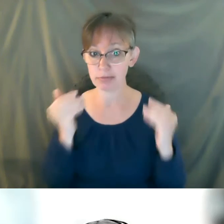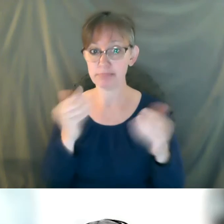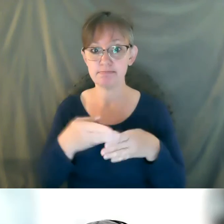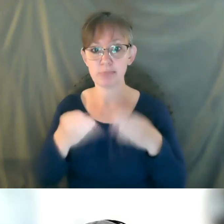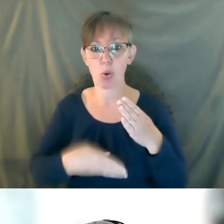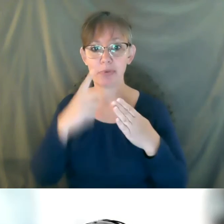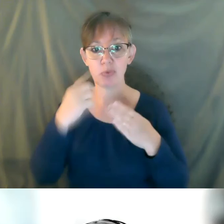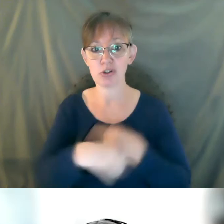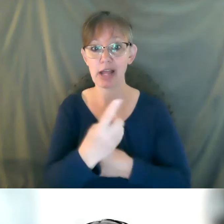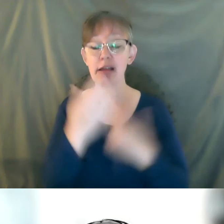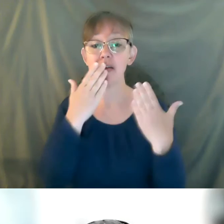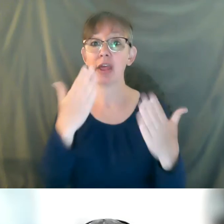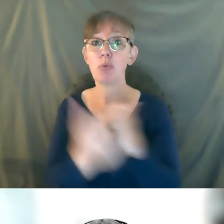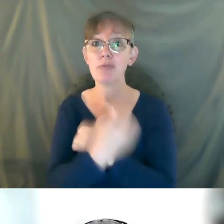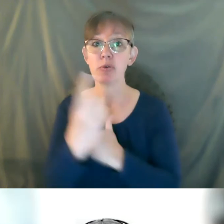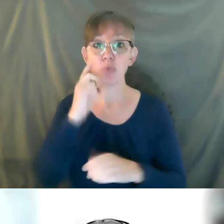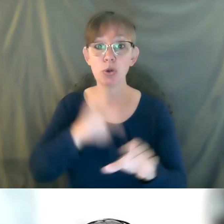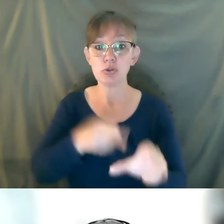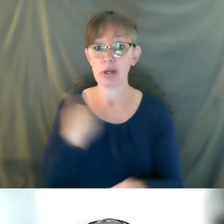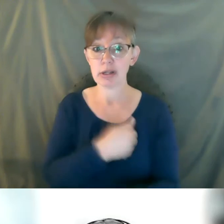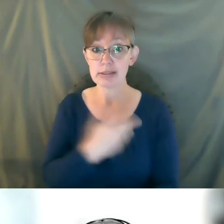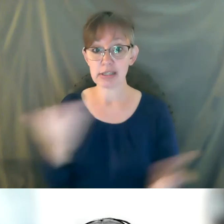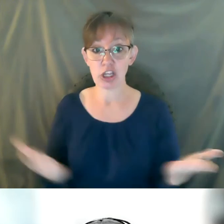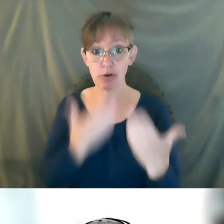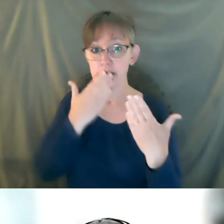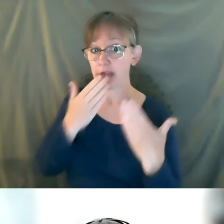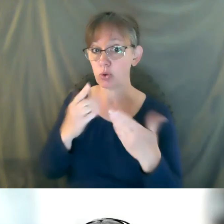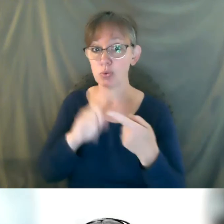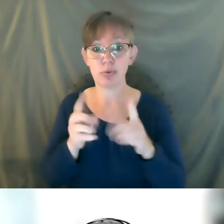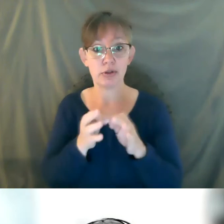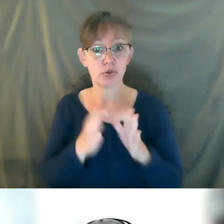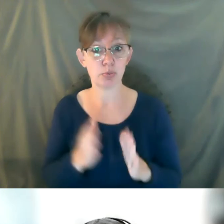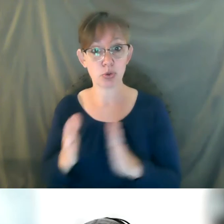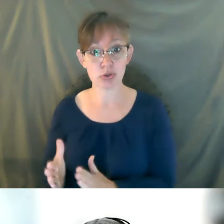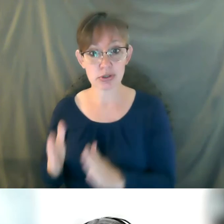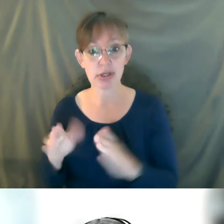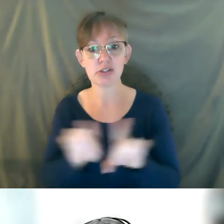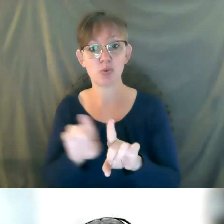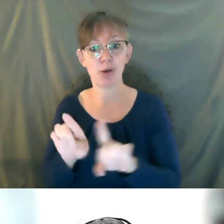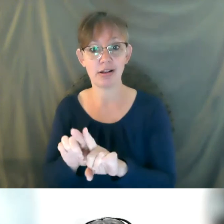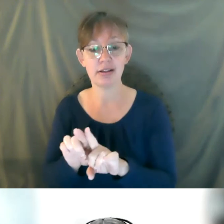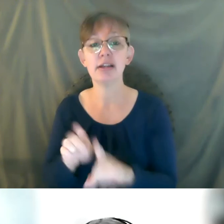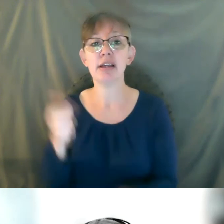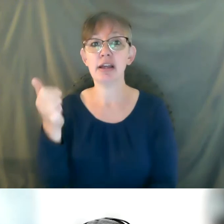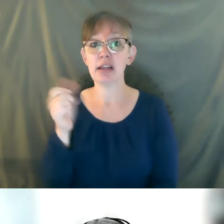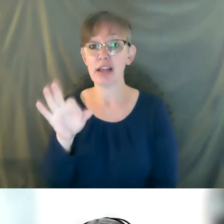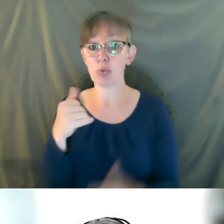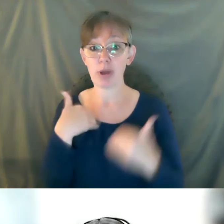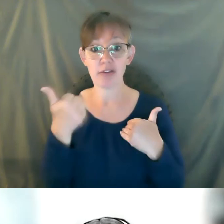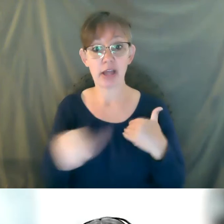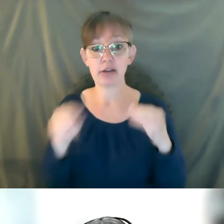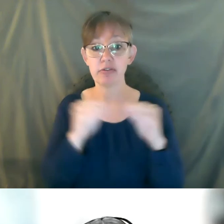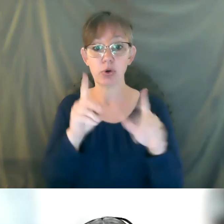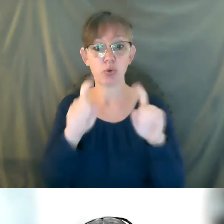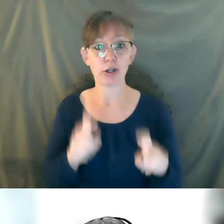today. Thank you everyone for being here, and thank you to our interpreters as well. Any questions, feel free to contact me or to